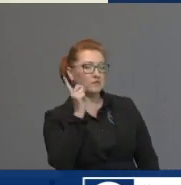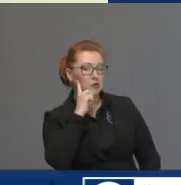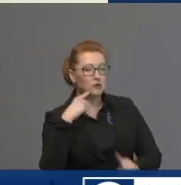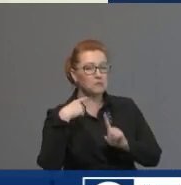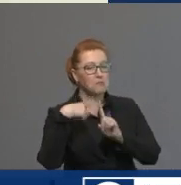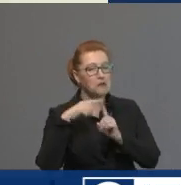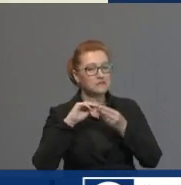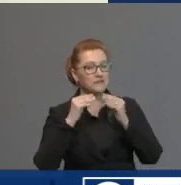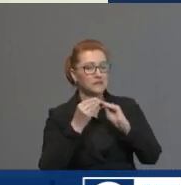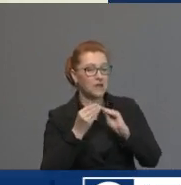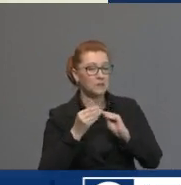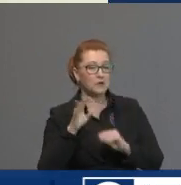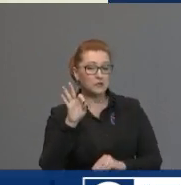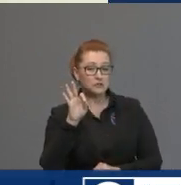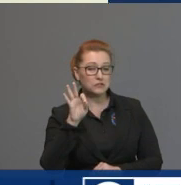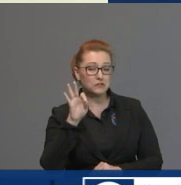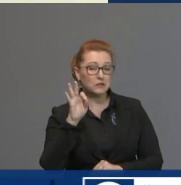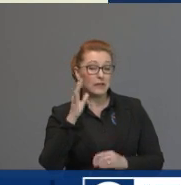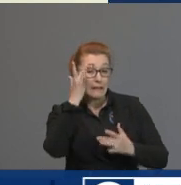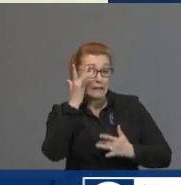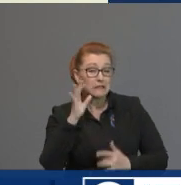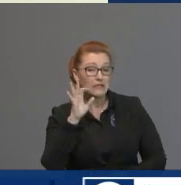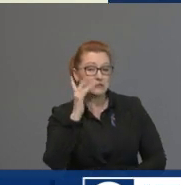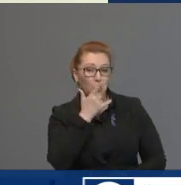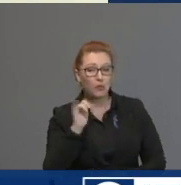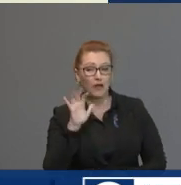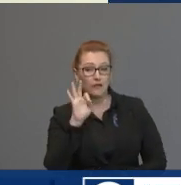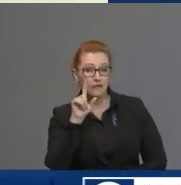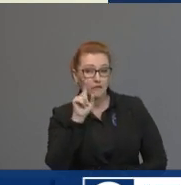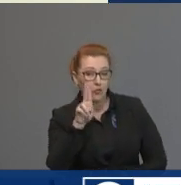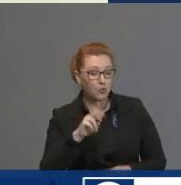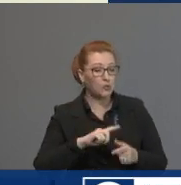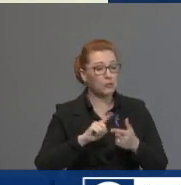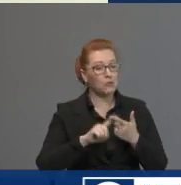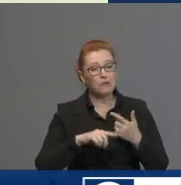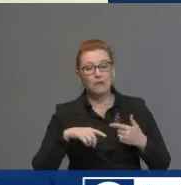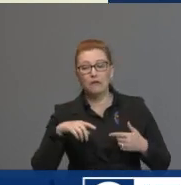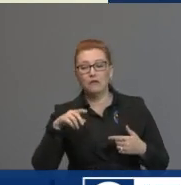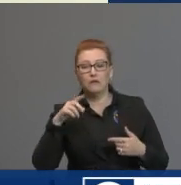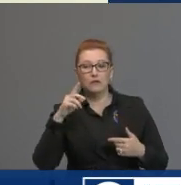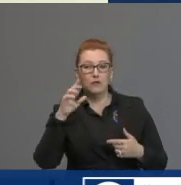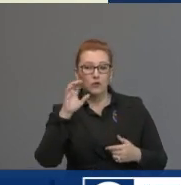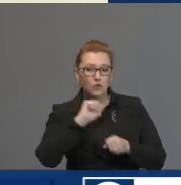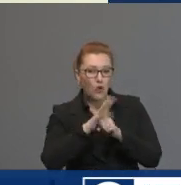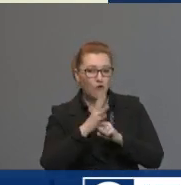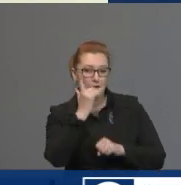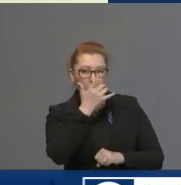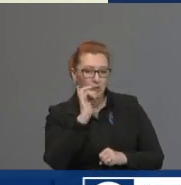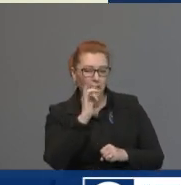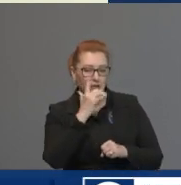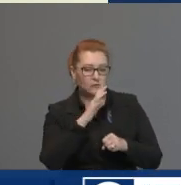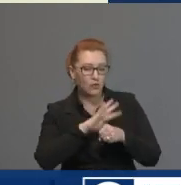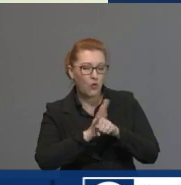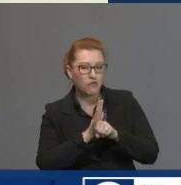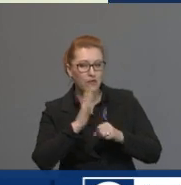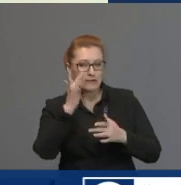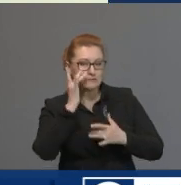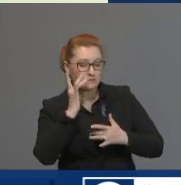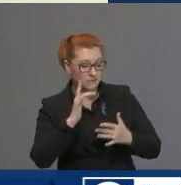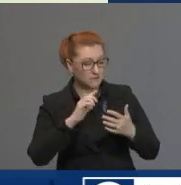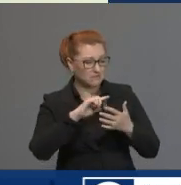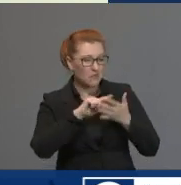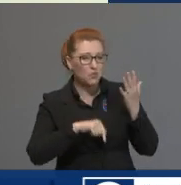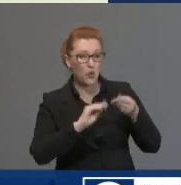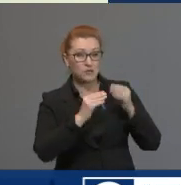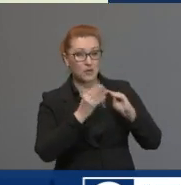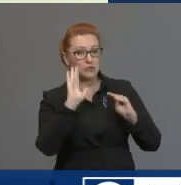numbers, flu and COVID-like illnesses being reported, a percentage of positive tests. But we've still got some numbers that are not looking,